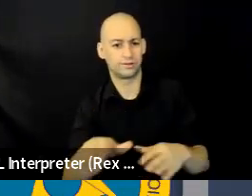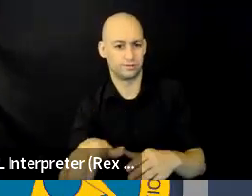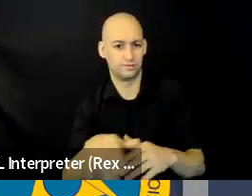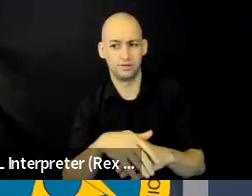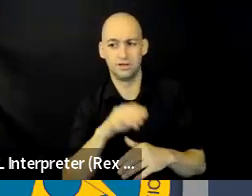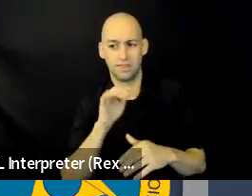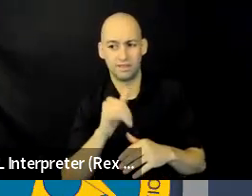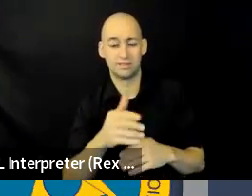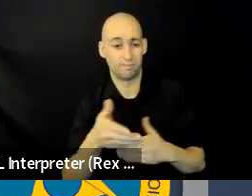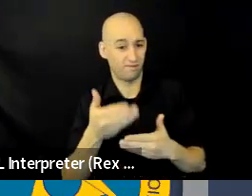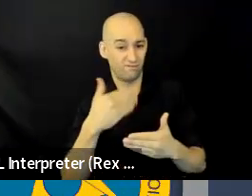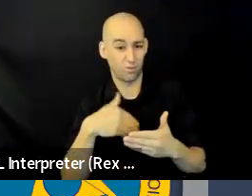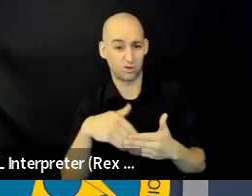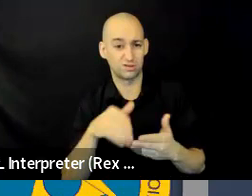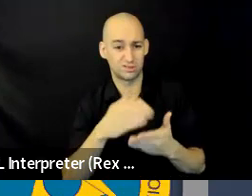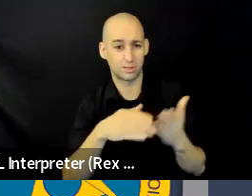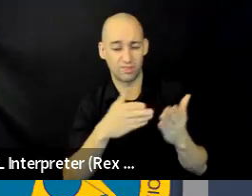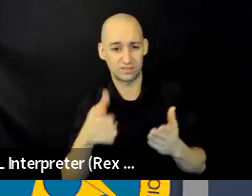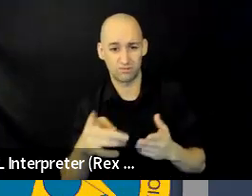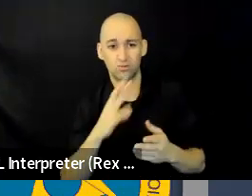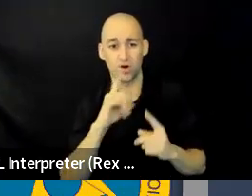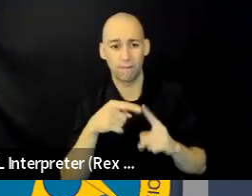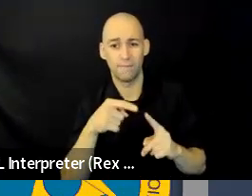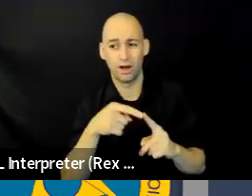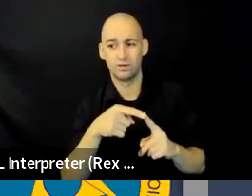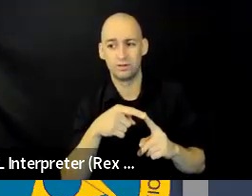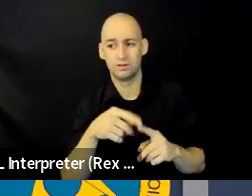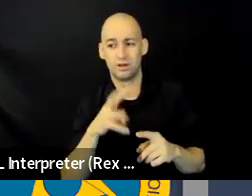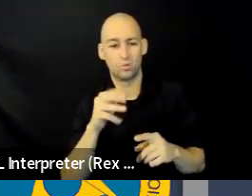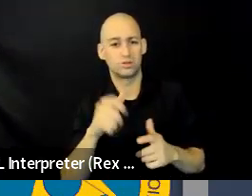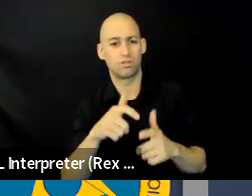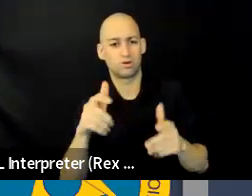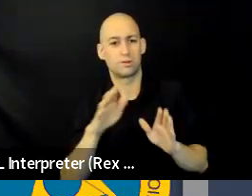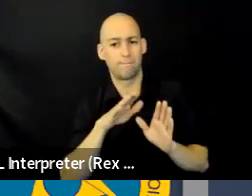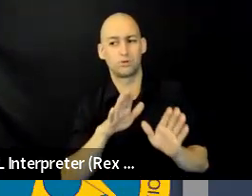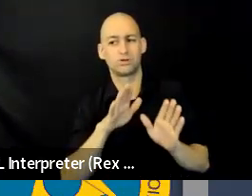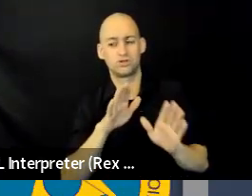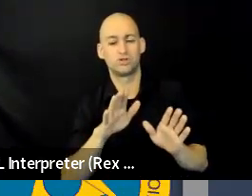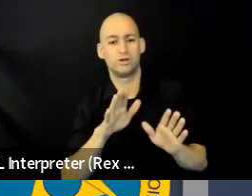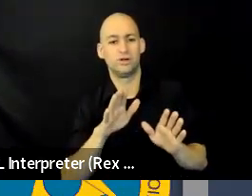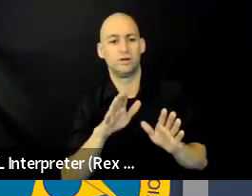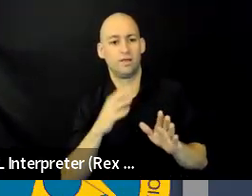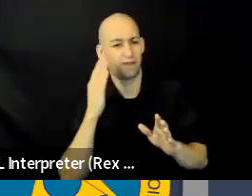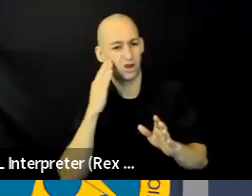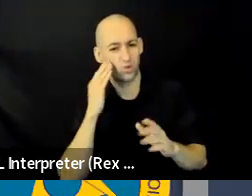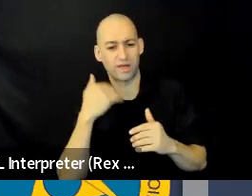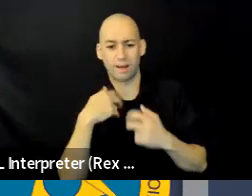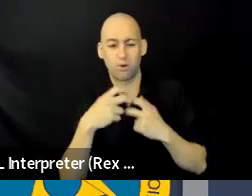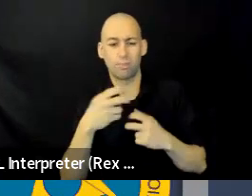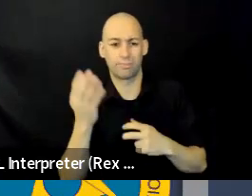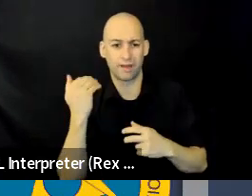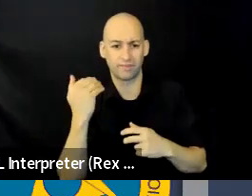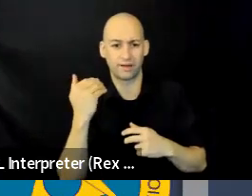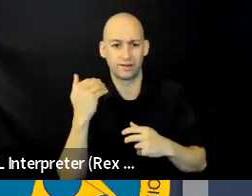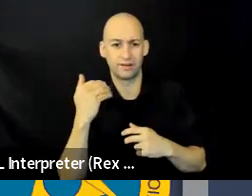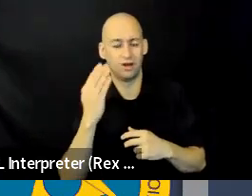is predating some of the stuff you talked about. There was also a large push that they knew they had a problem then. But you face another